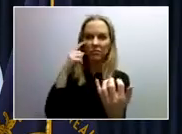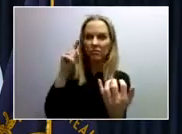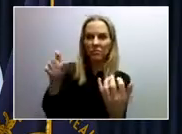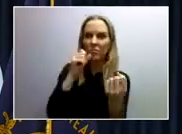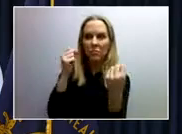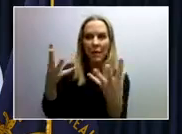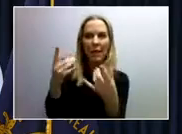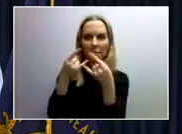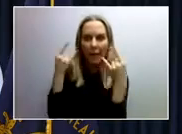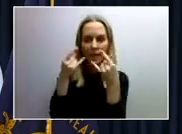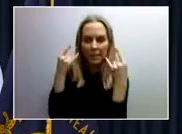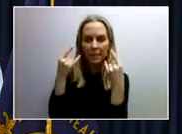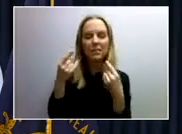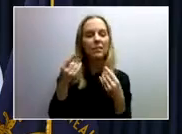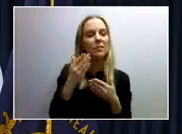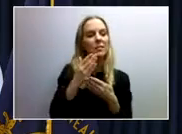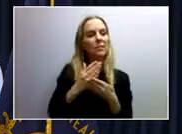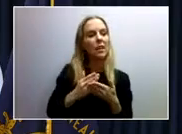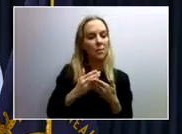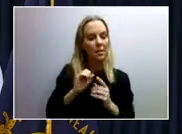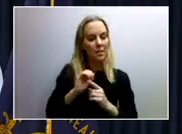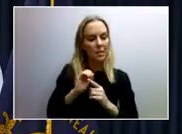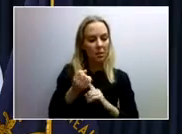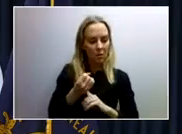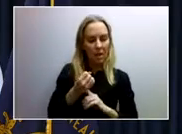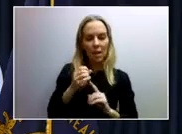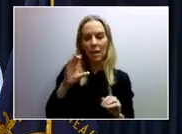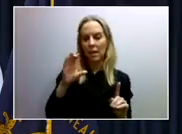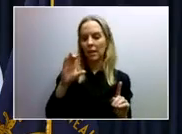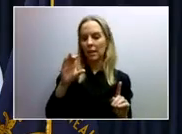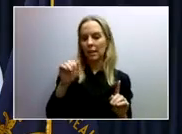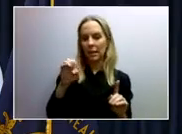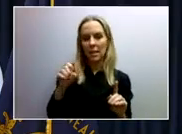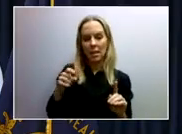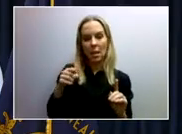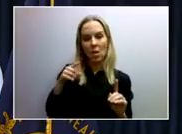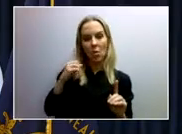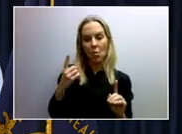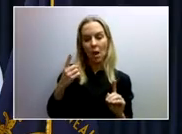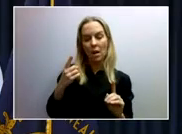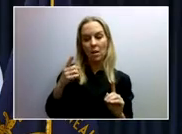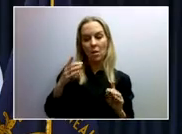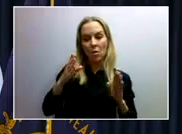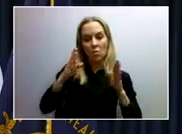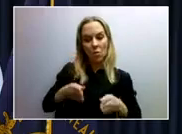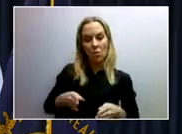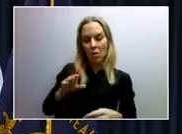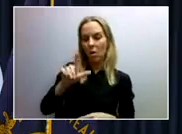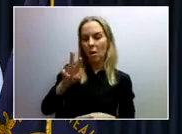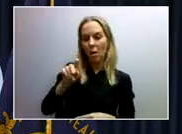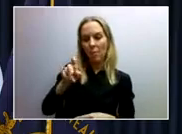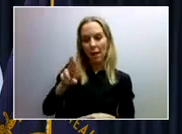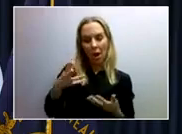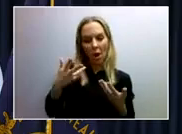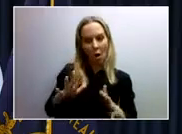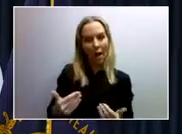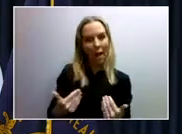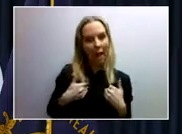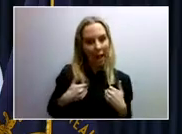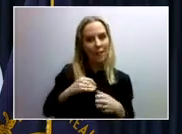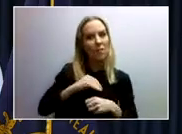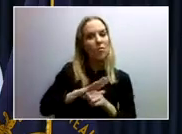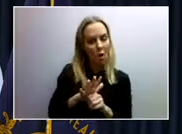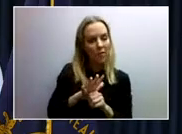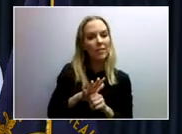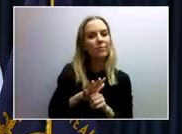have been a couple of cases, at least one of a lawmaker testing positive already in the opening week. Do you have any thoughts about the safety and the potential